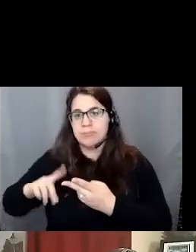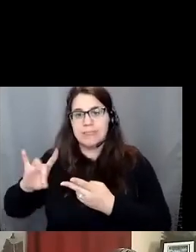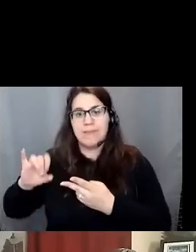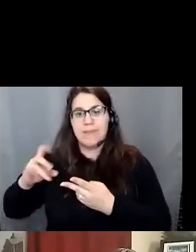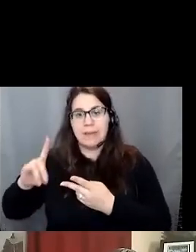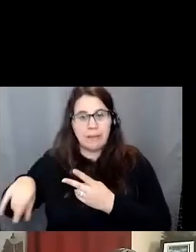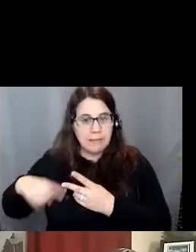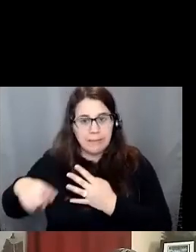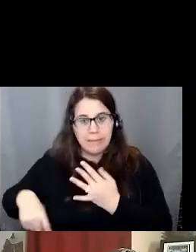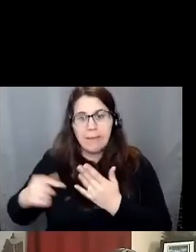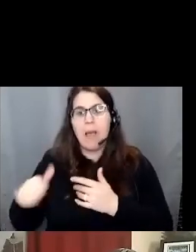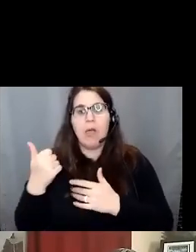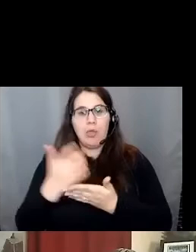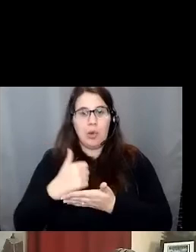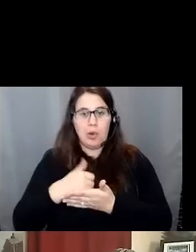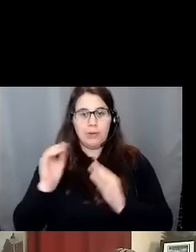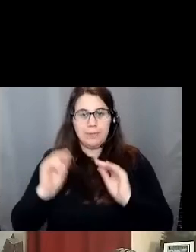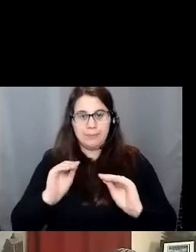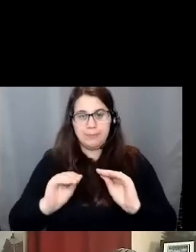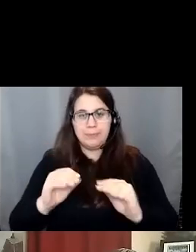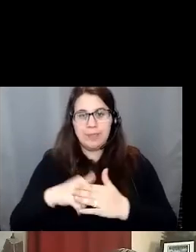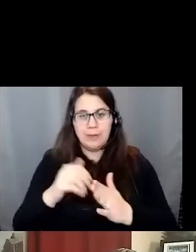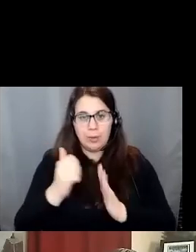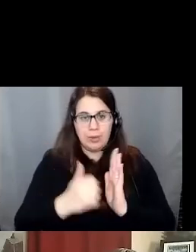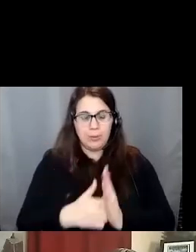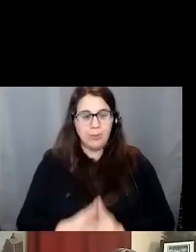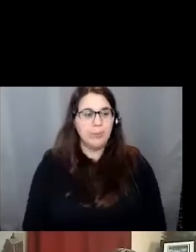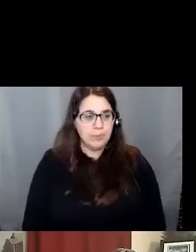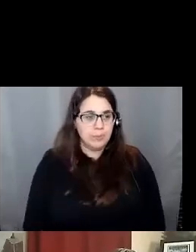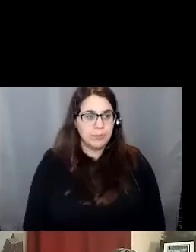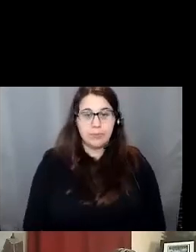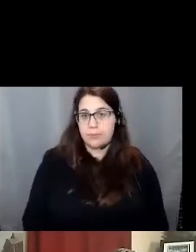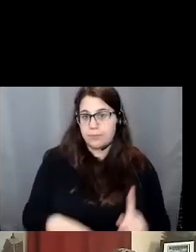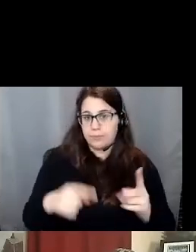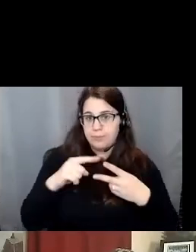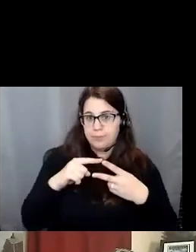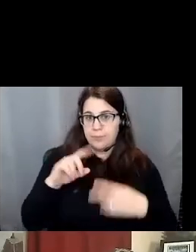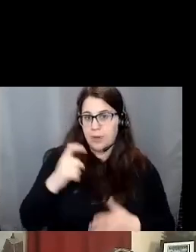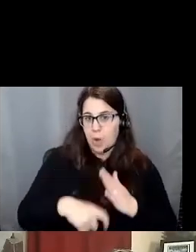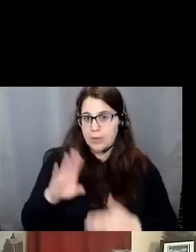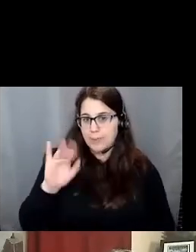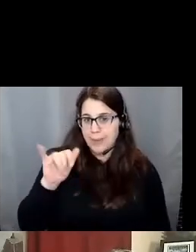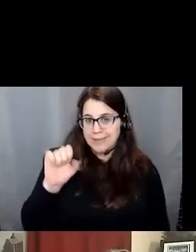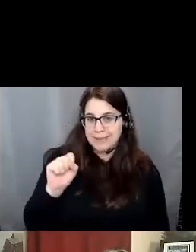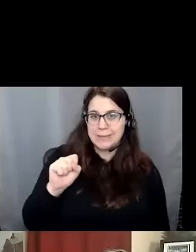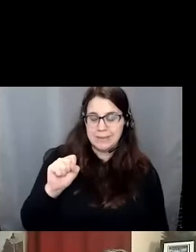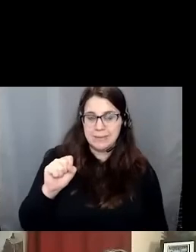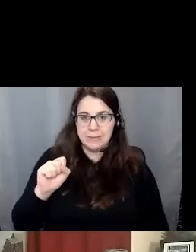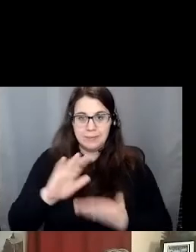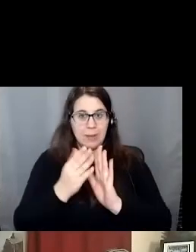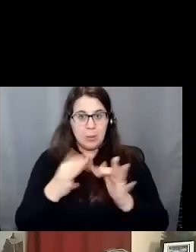on the account. And so those will be reflected here. Cost basis also becomes very important if somebody moves an